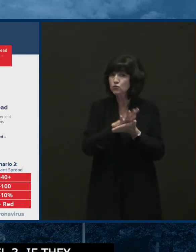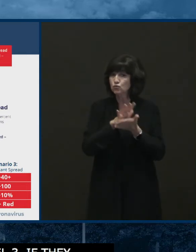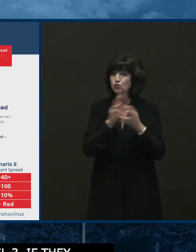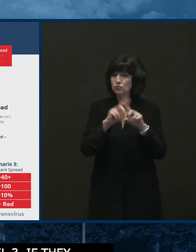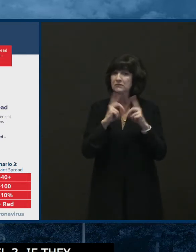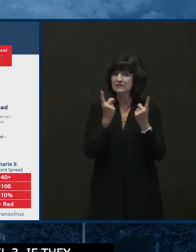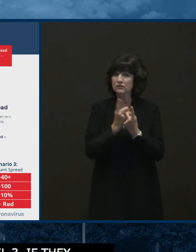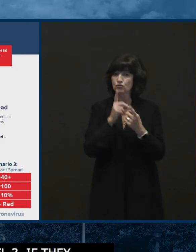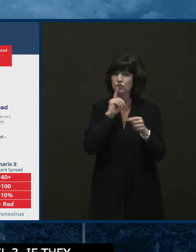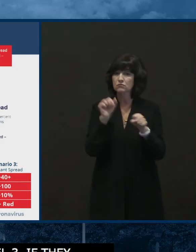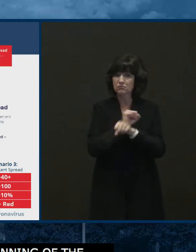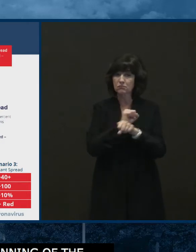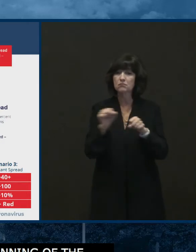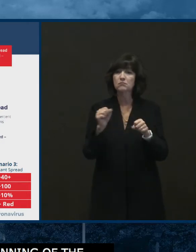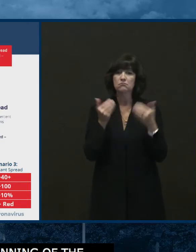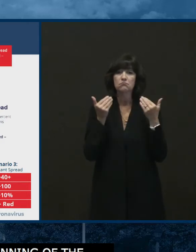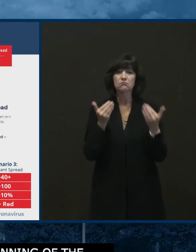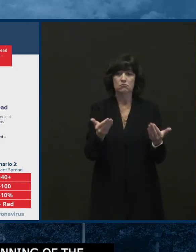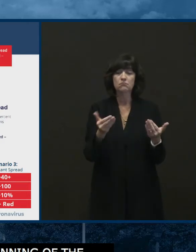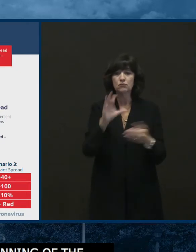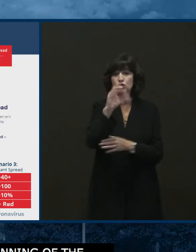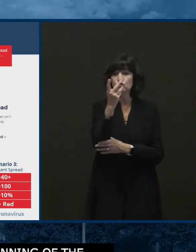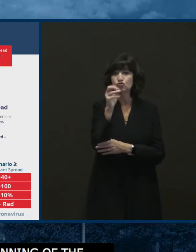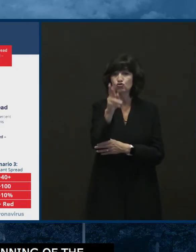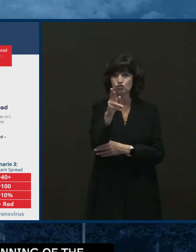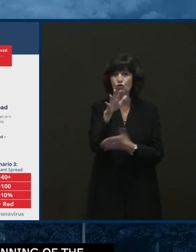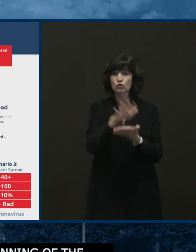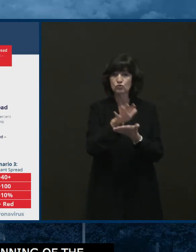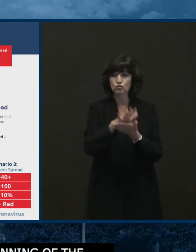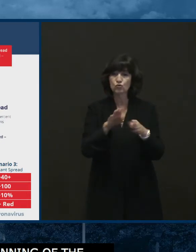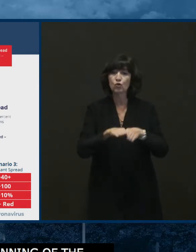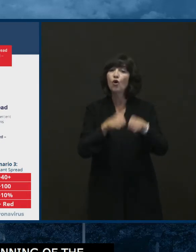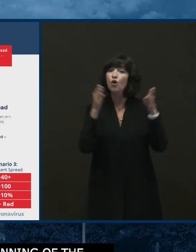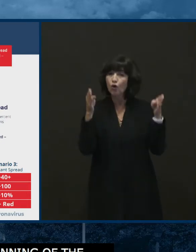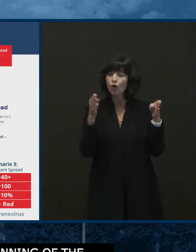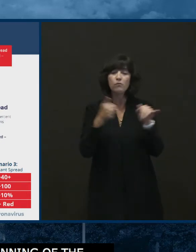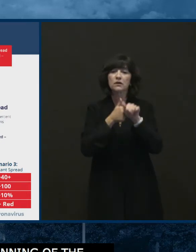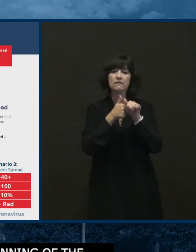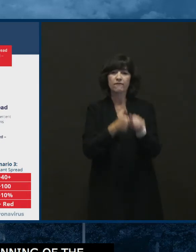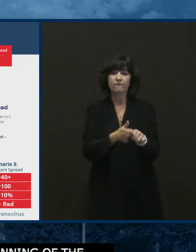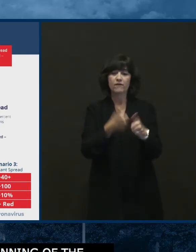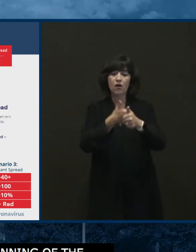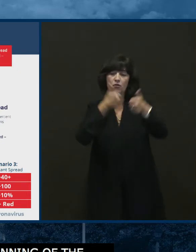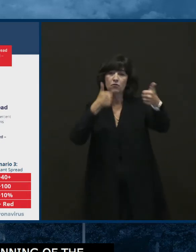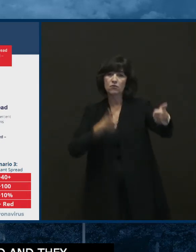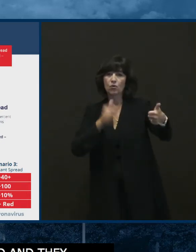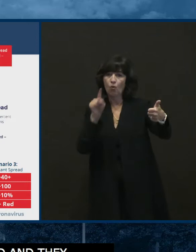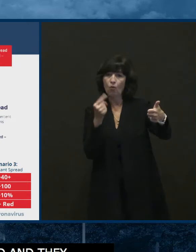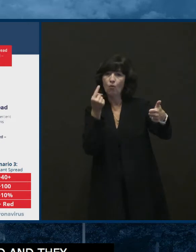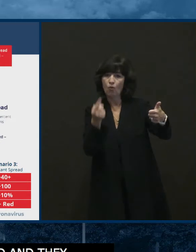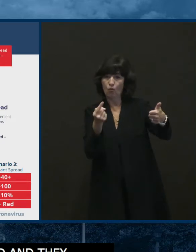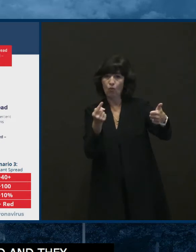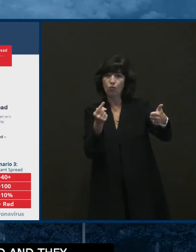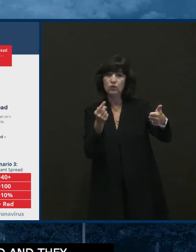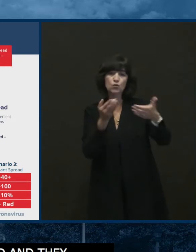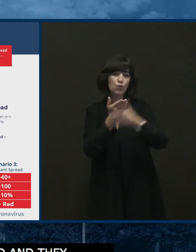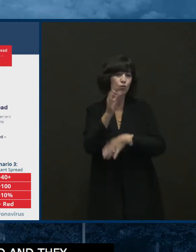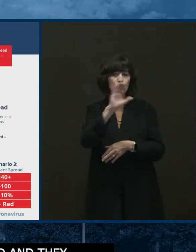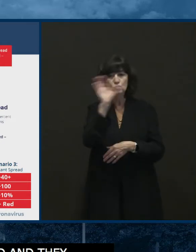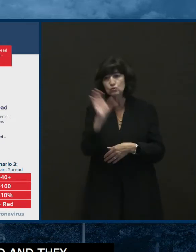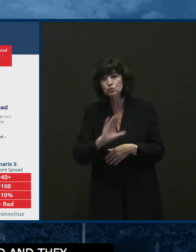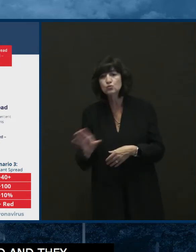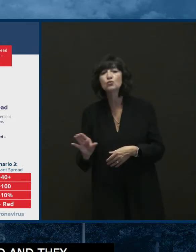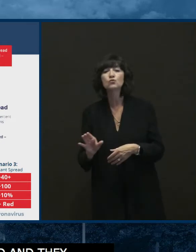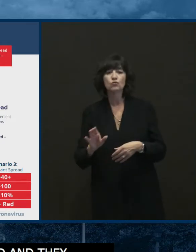did choose to open their academic year under the remote-only choice. Others have chosen to begin